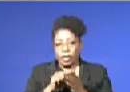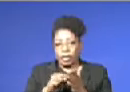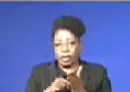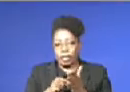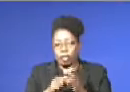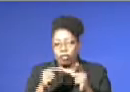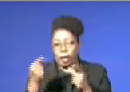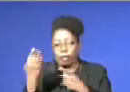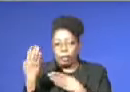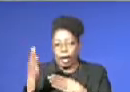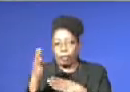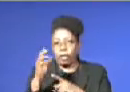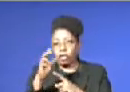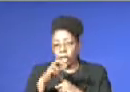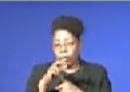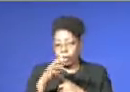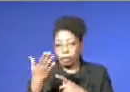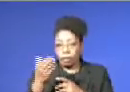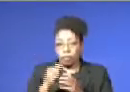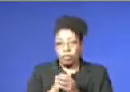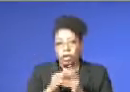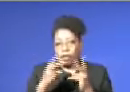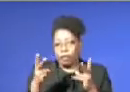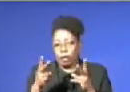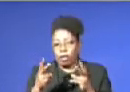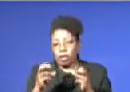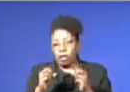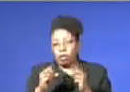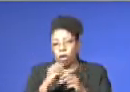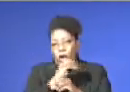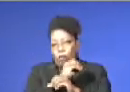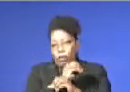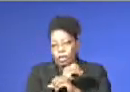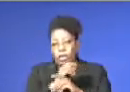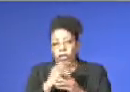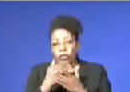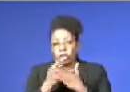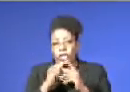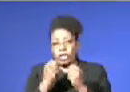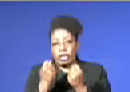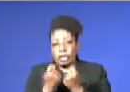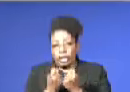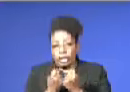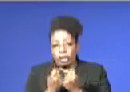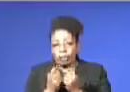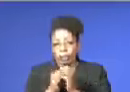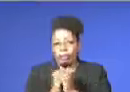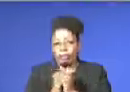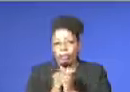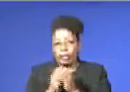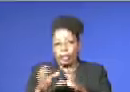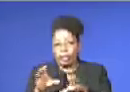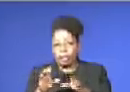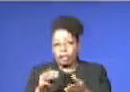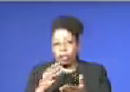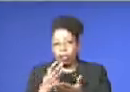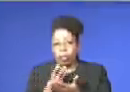That's the Grand Bahama champs, and very, very good offensive team. They crashed the boards extremely